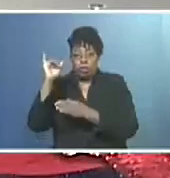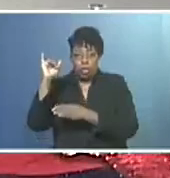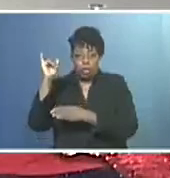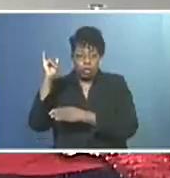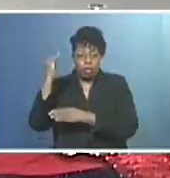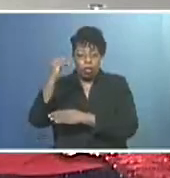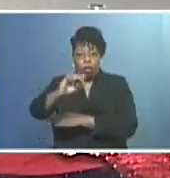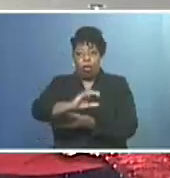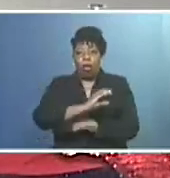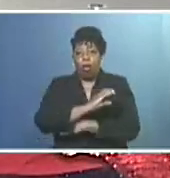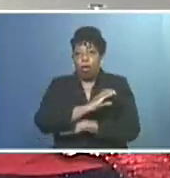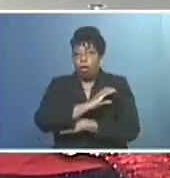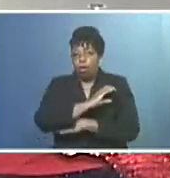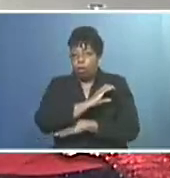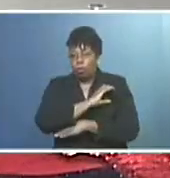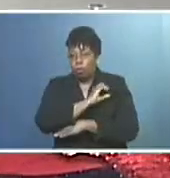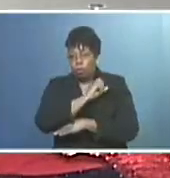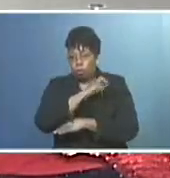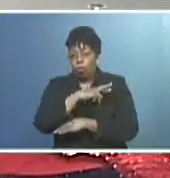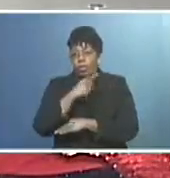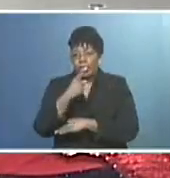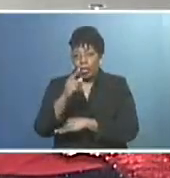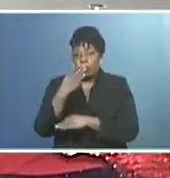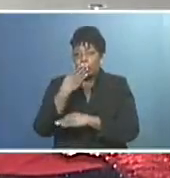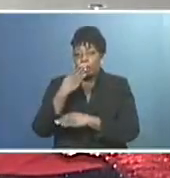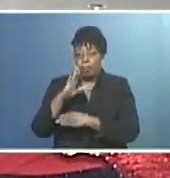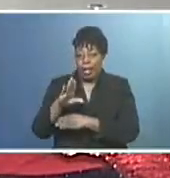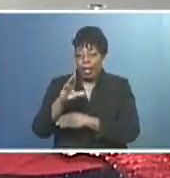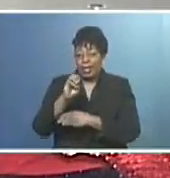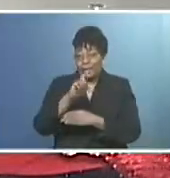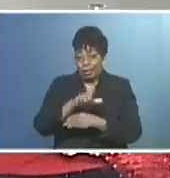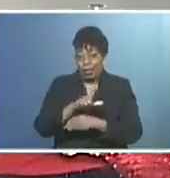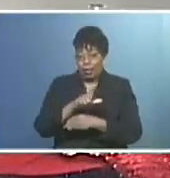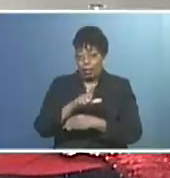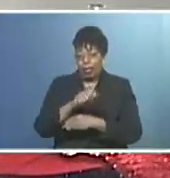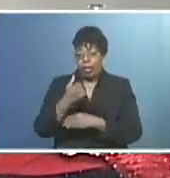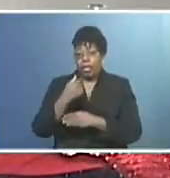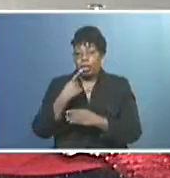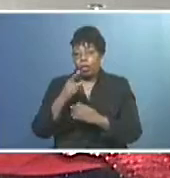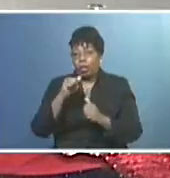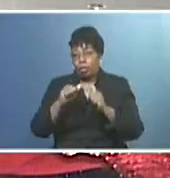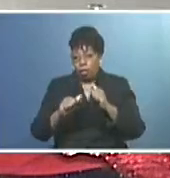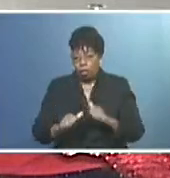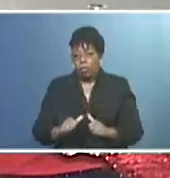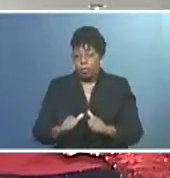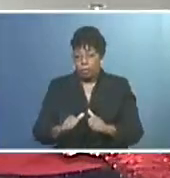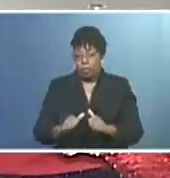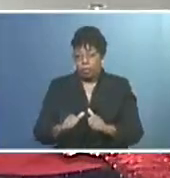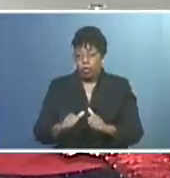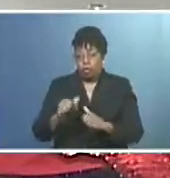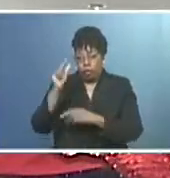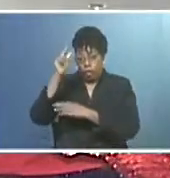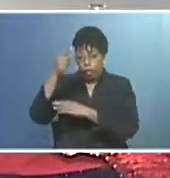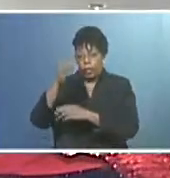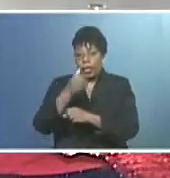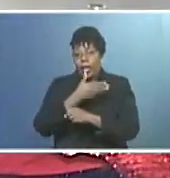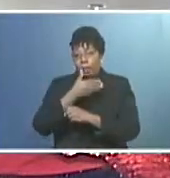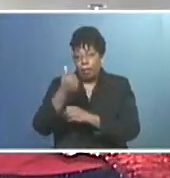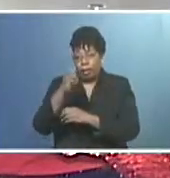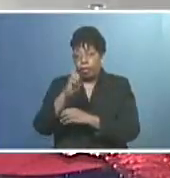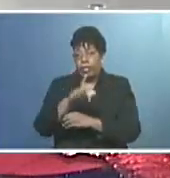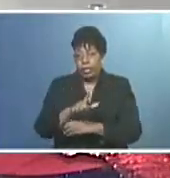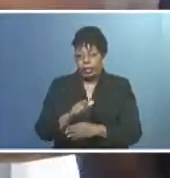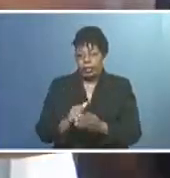Cooper, insisted it was a bad deal. Moxie weighed in on the possibility of government securing a better one. I